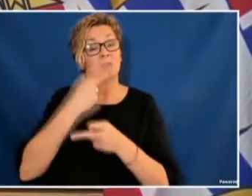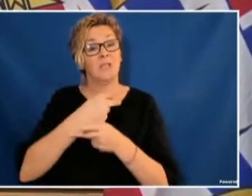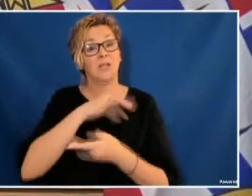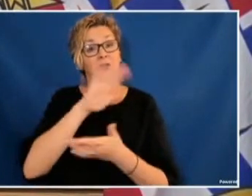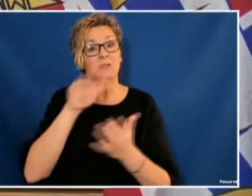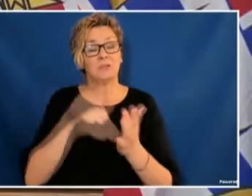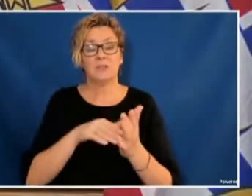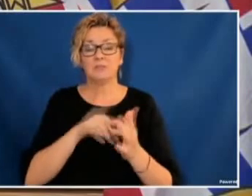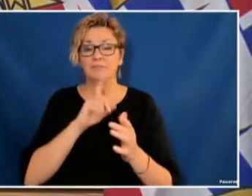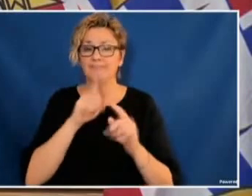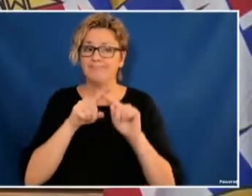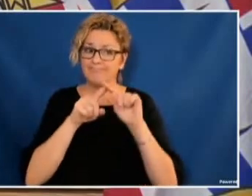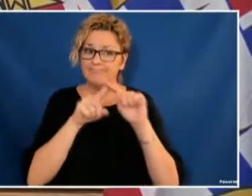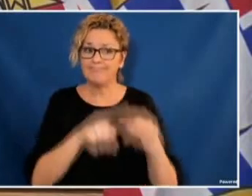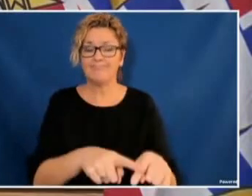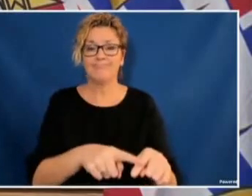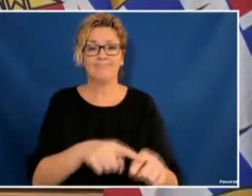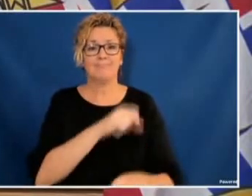that have been challenging.